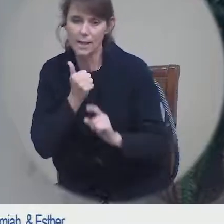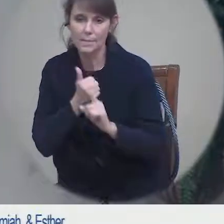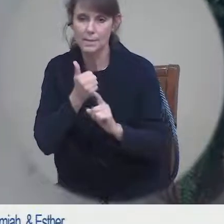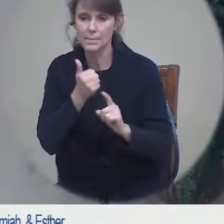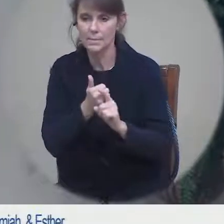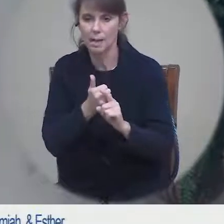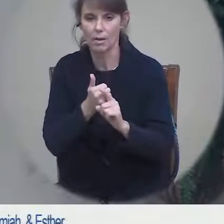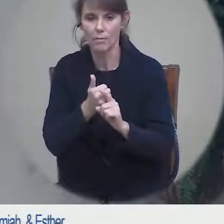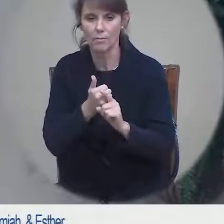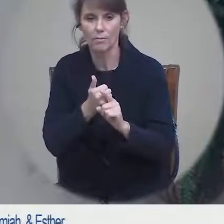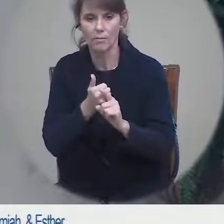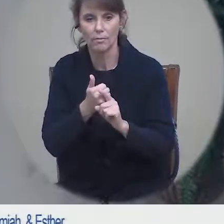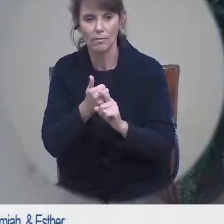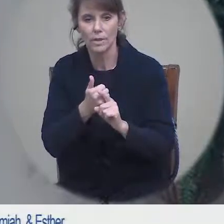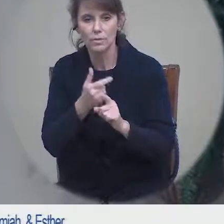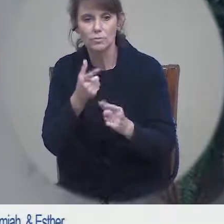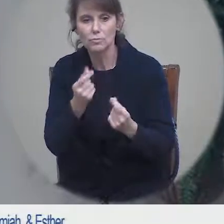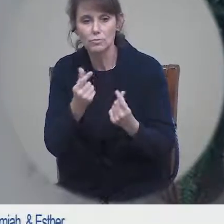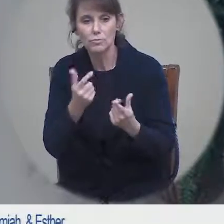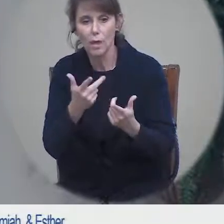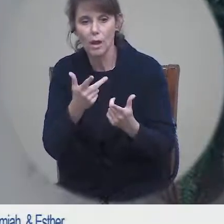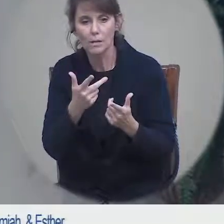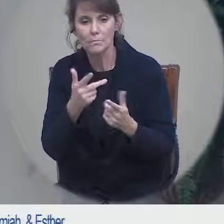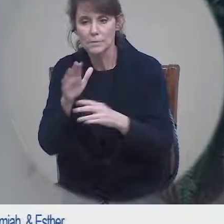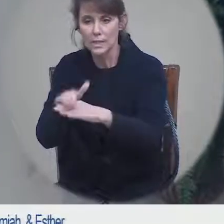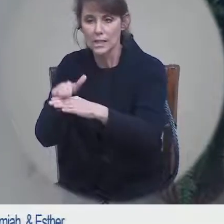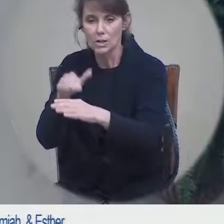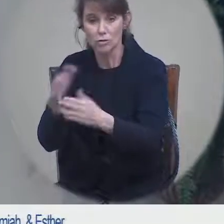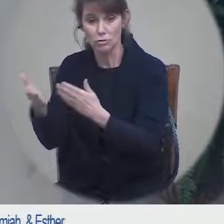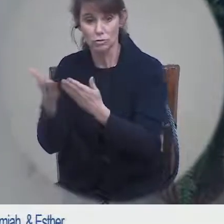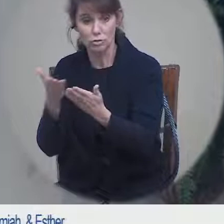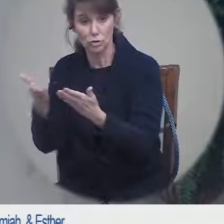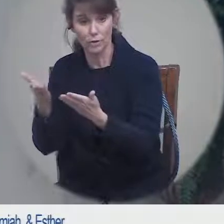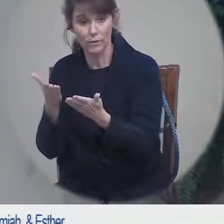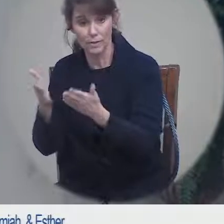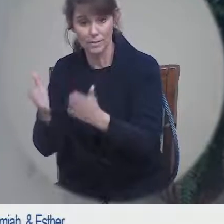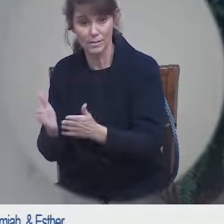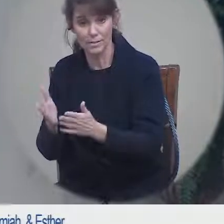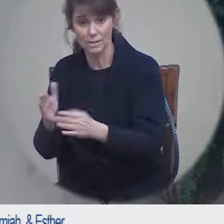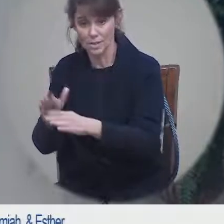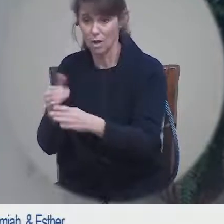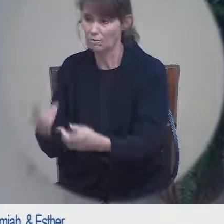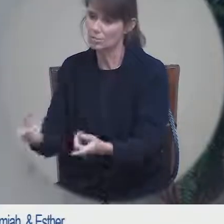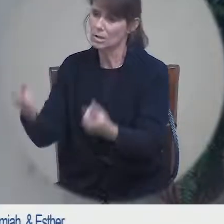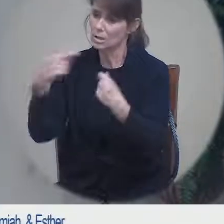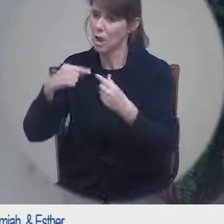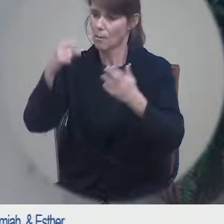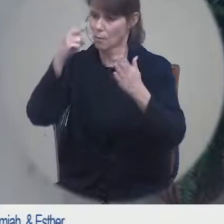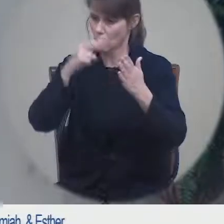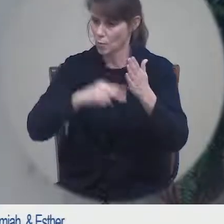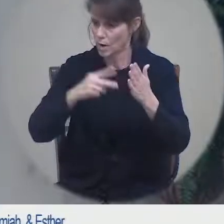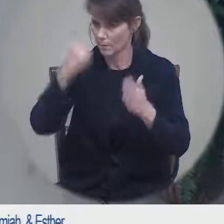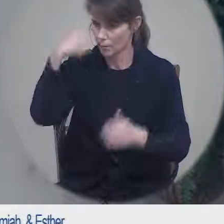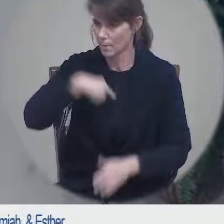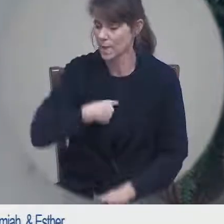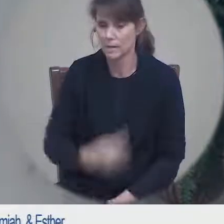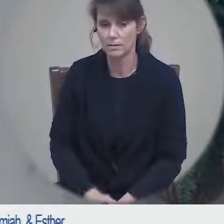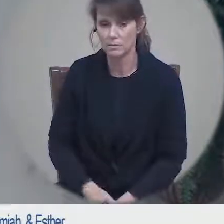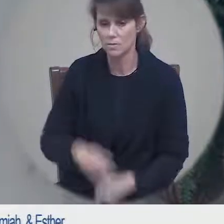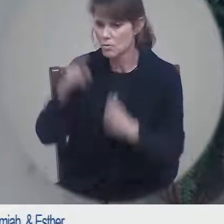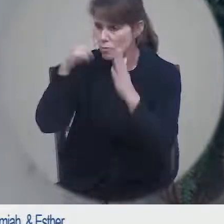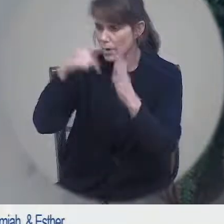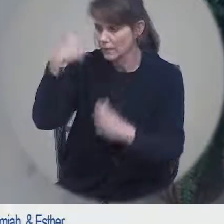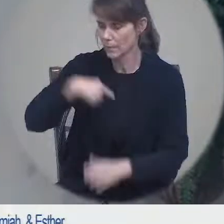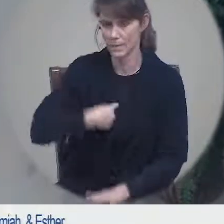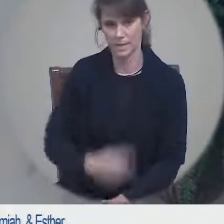him this book of remembrances or recollections. That's what he chose to be entertained with. That's the story that